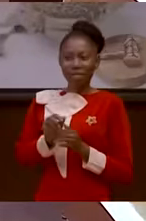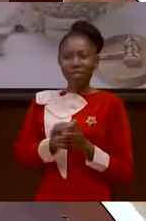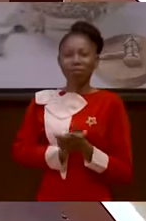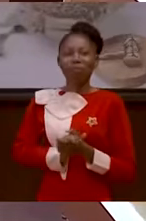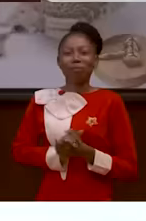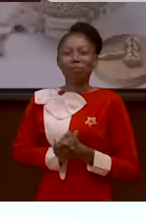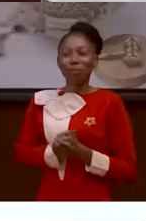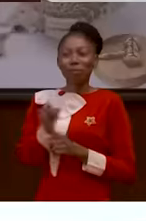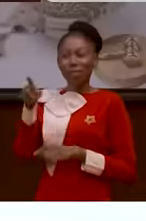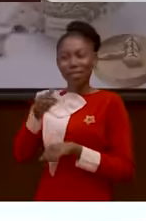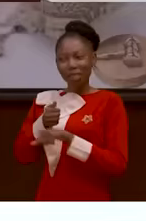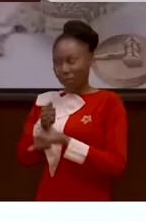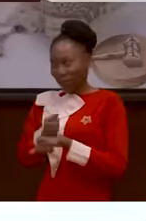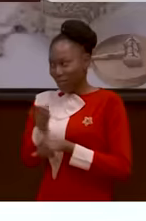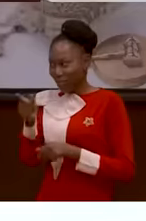Sorry, ma.